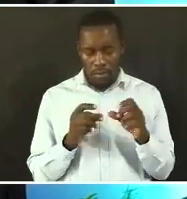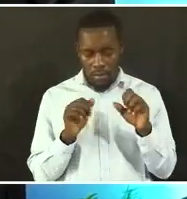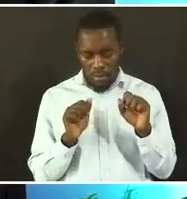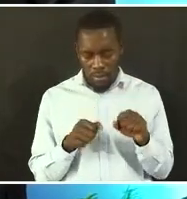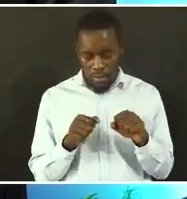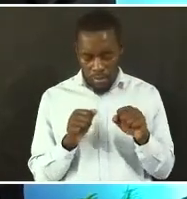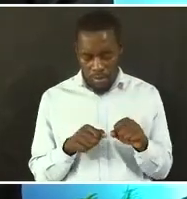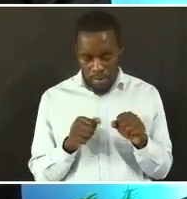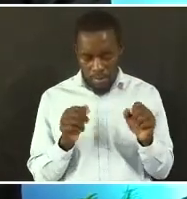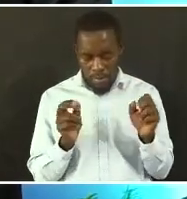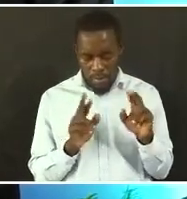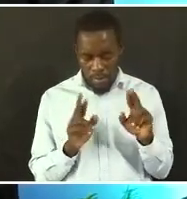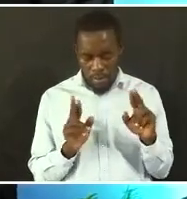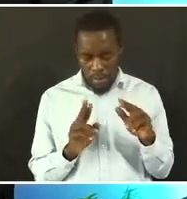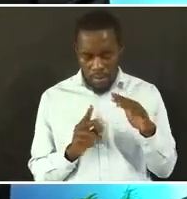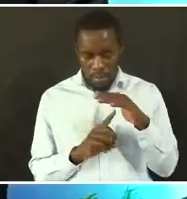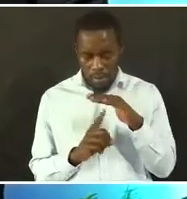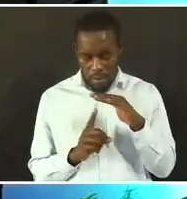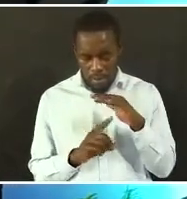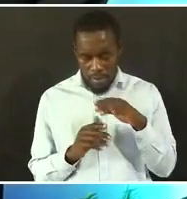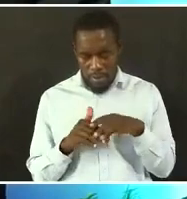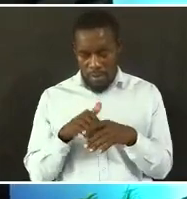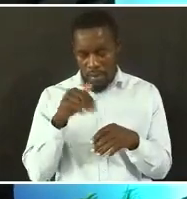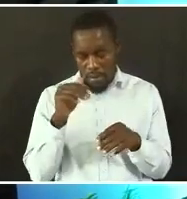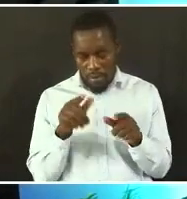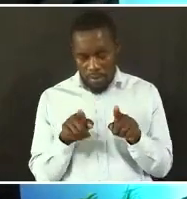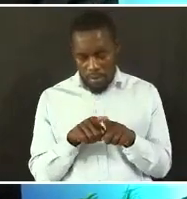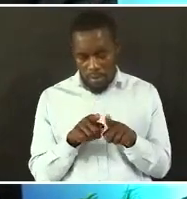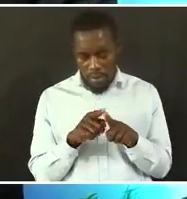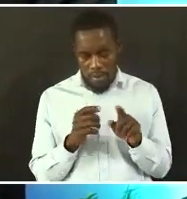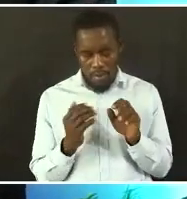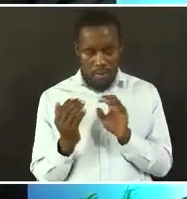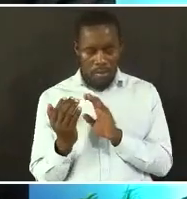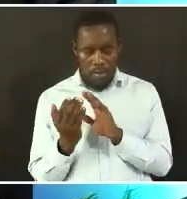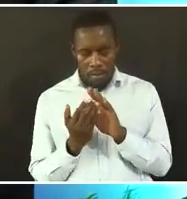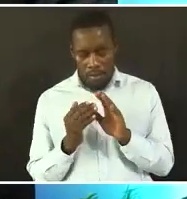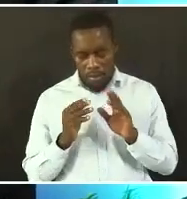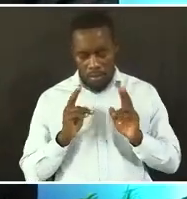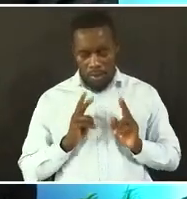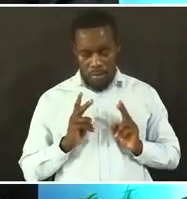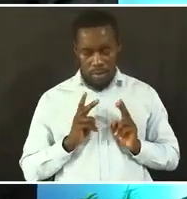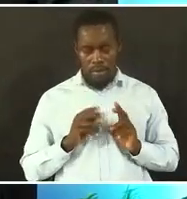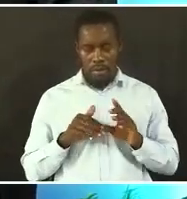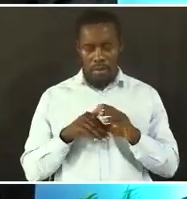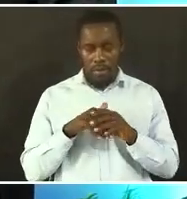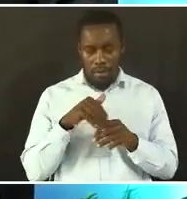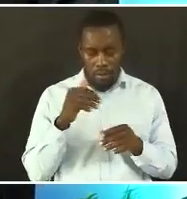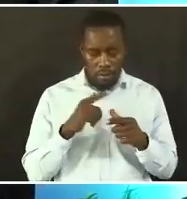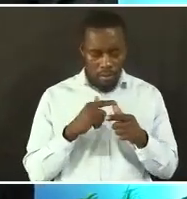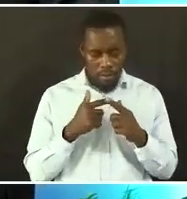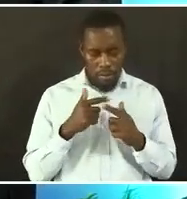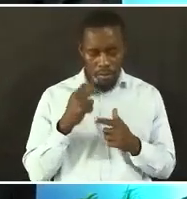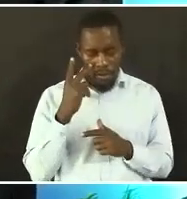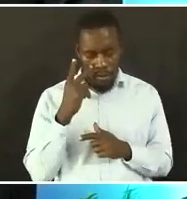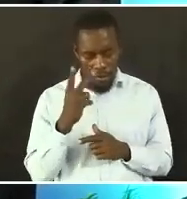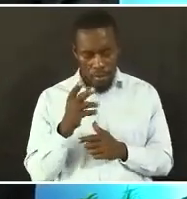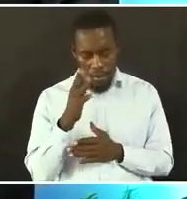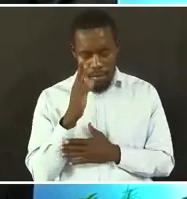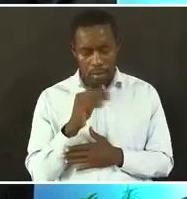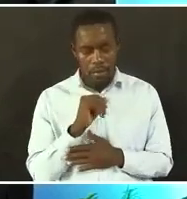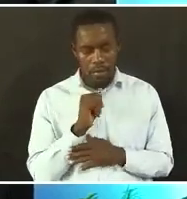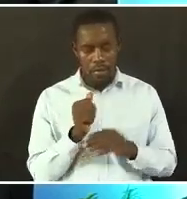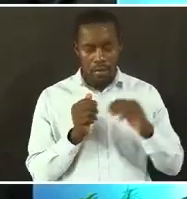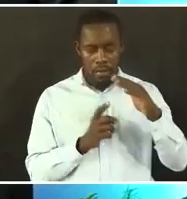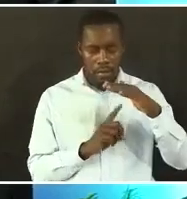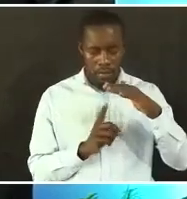chaplaincy work to reach out to people that they may see you and not us. God, this is not a ministry for us